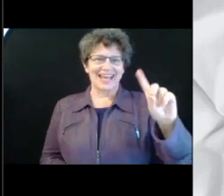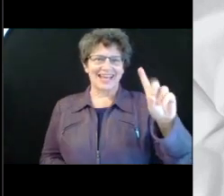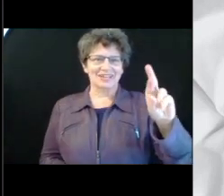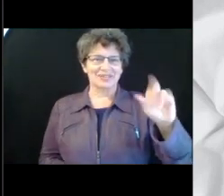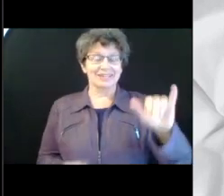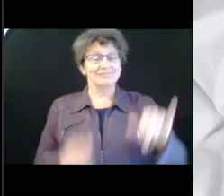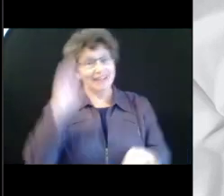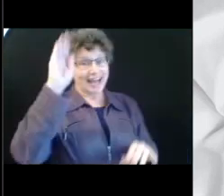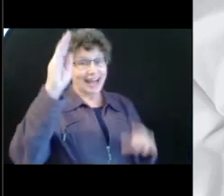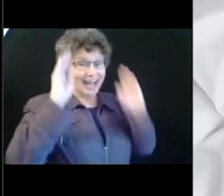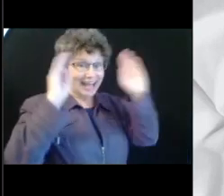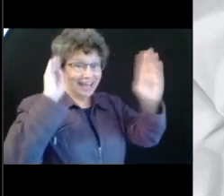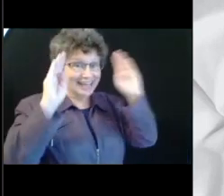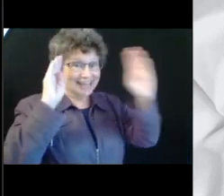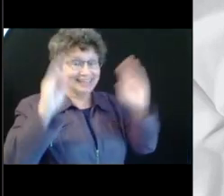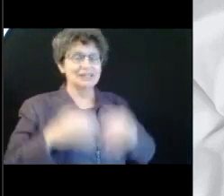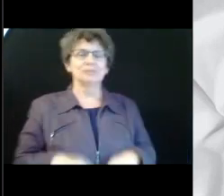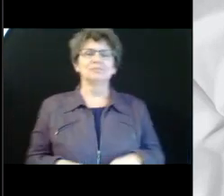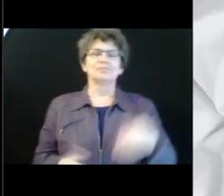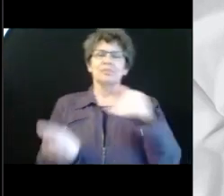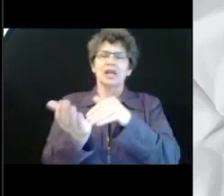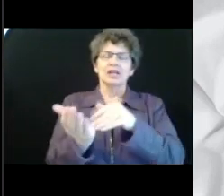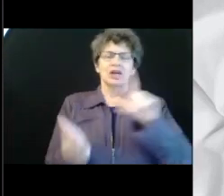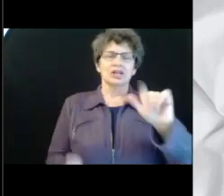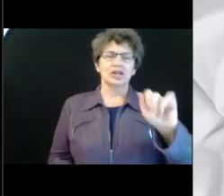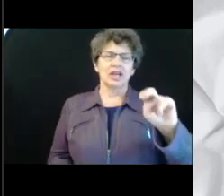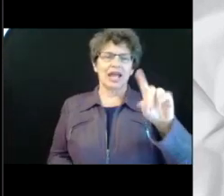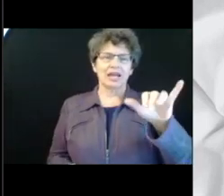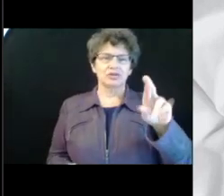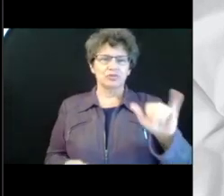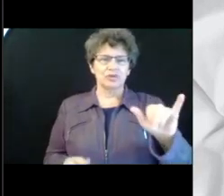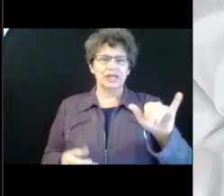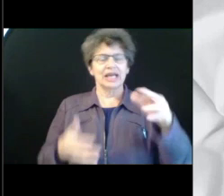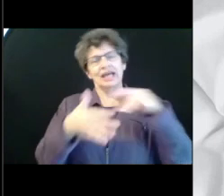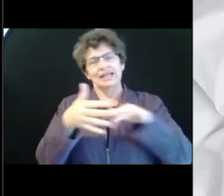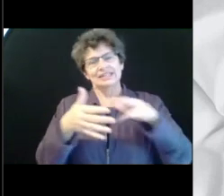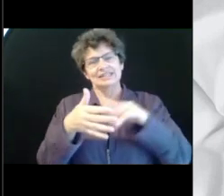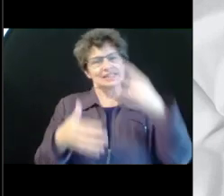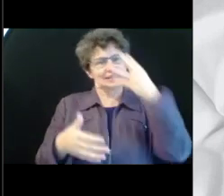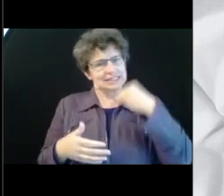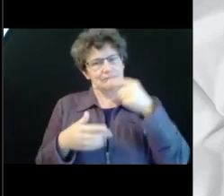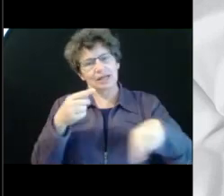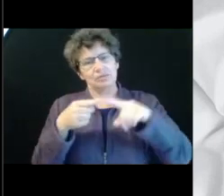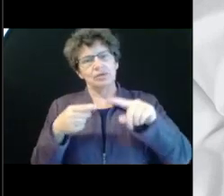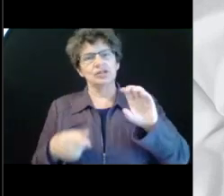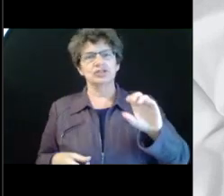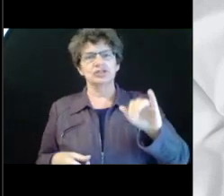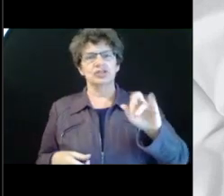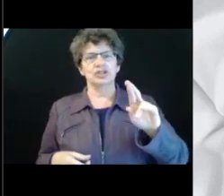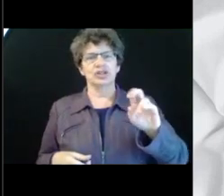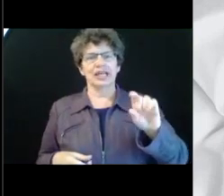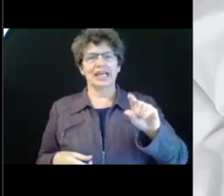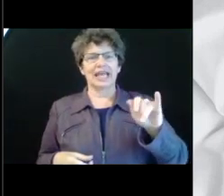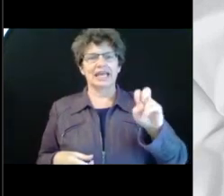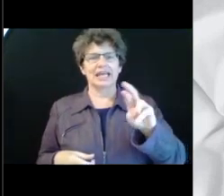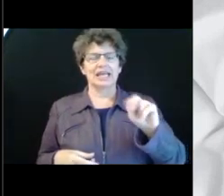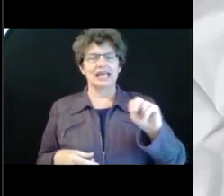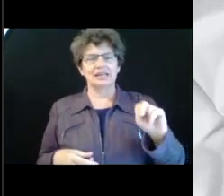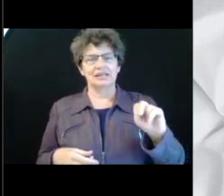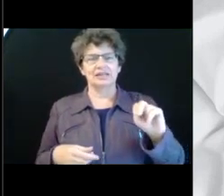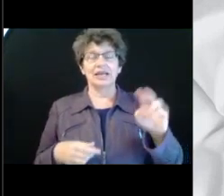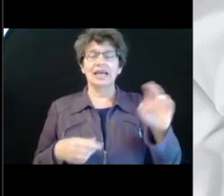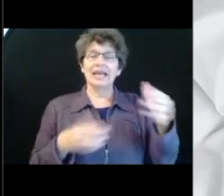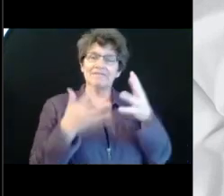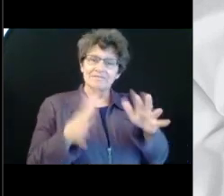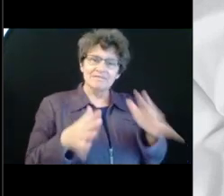Yeah. Dr. Landry has studied circadian rhythms and sleep for over 20 years. He's completed his graduate research at Simon